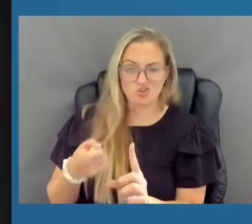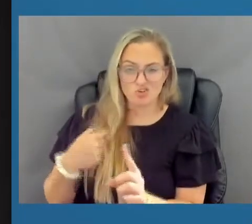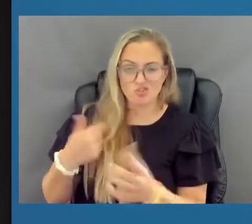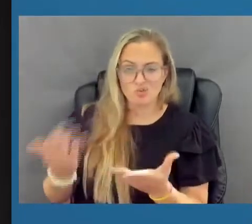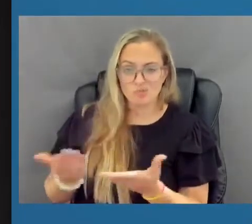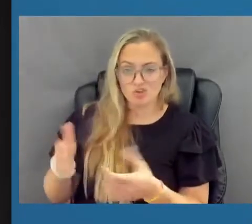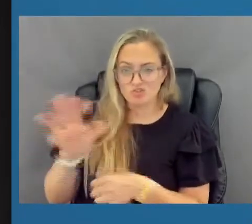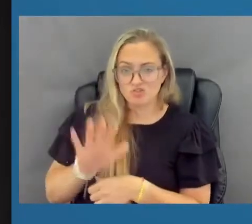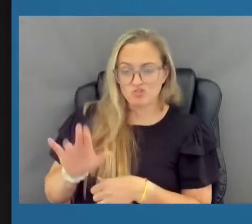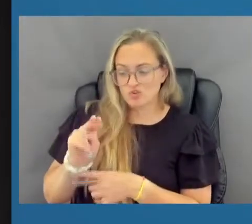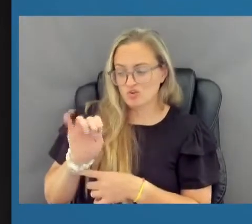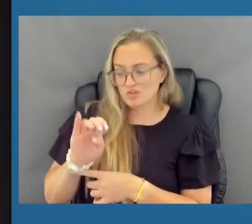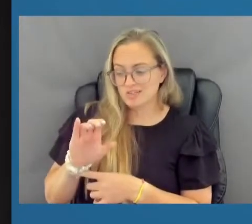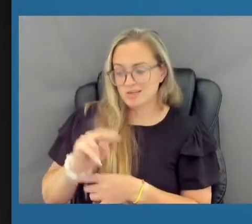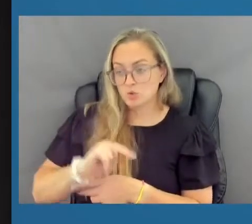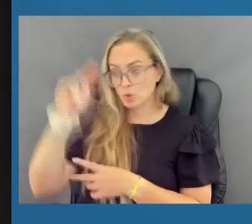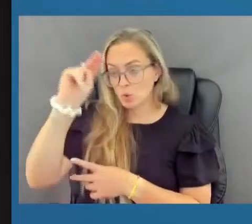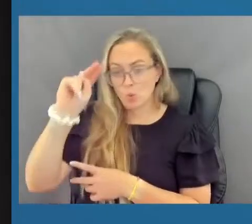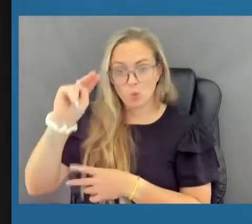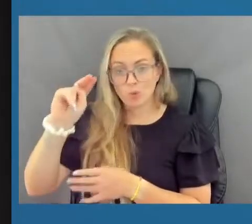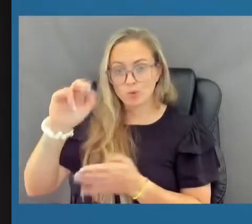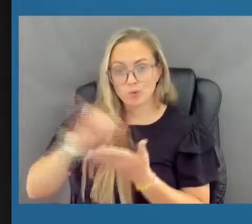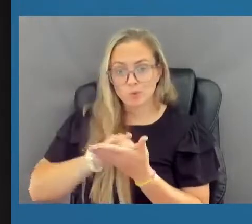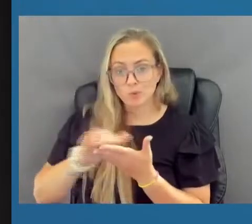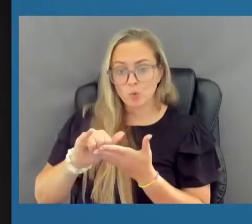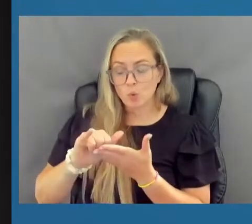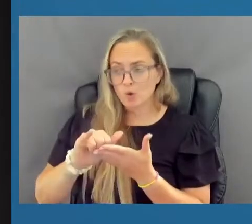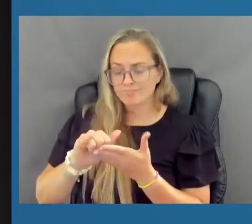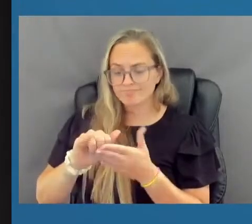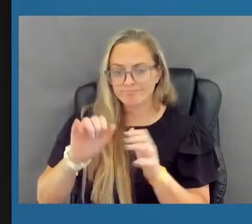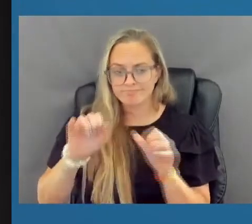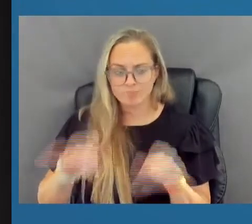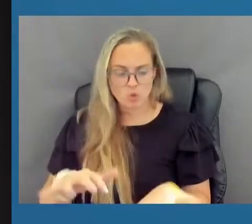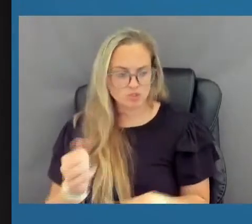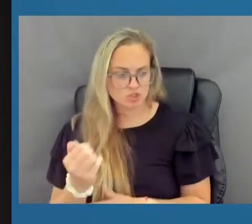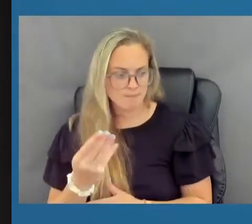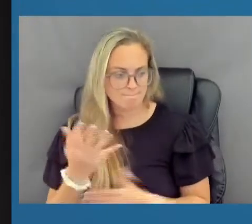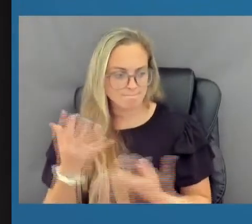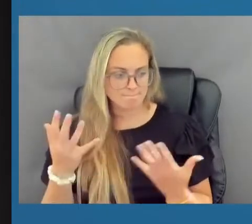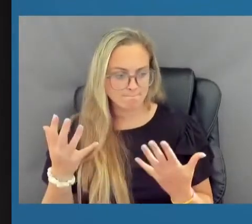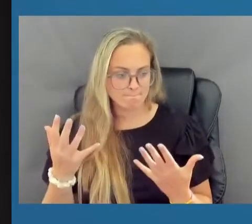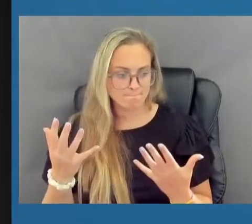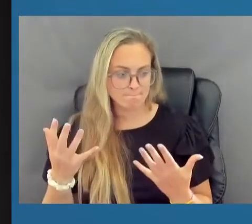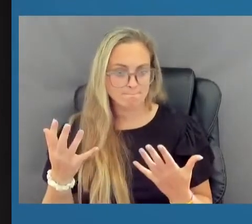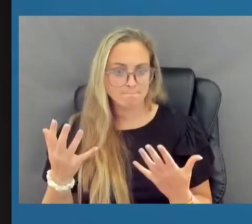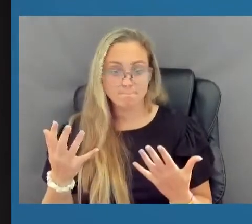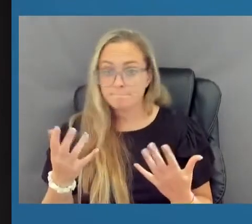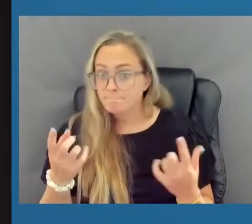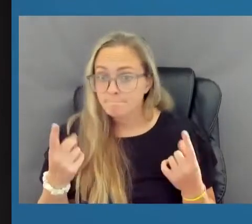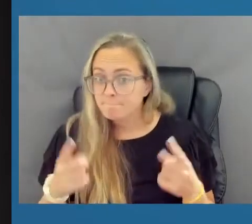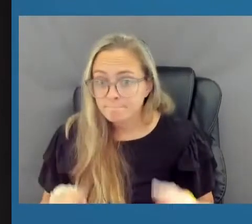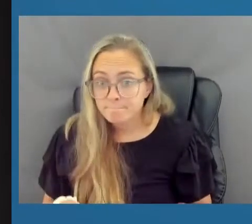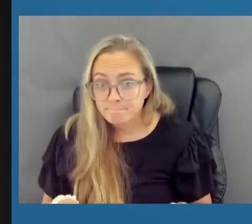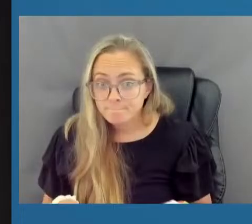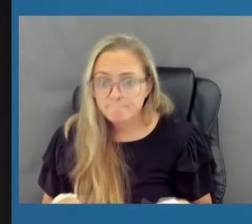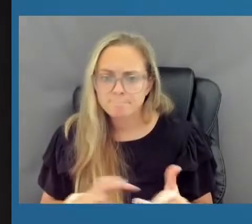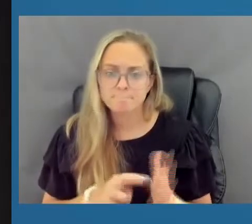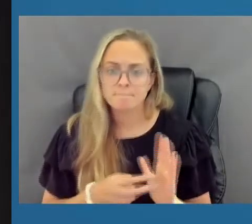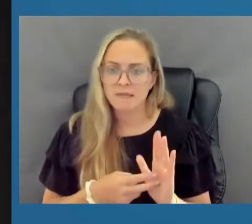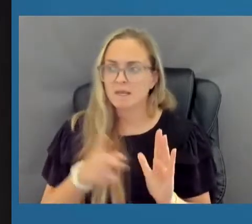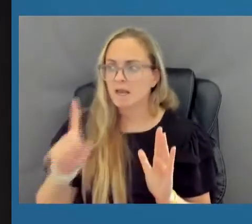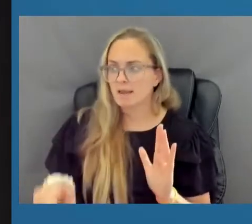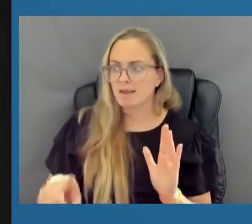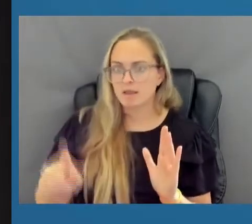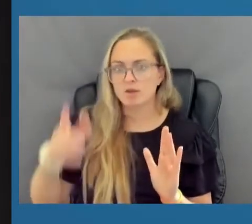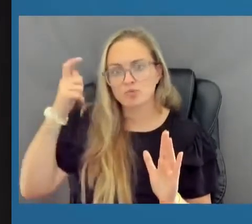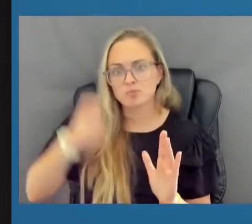the way up to the North Country, that lost their jobs. And what was the recourse? They had to collect unemployment